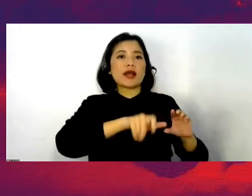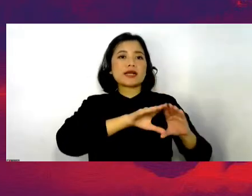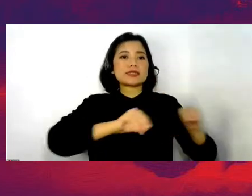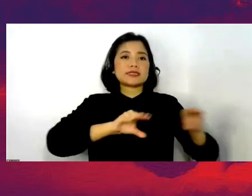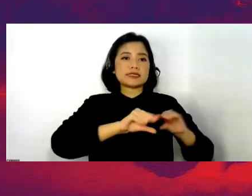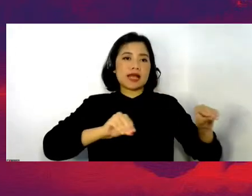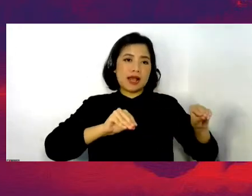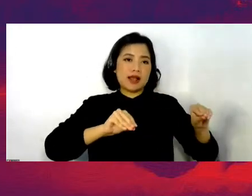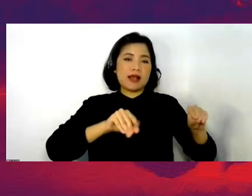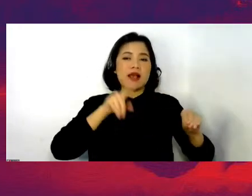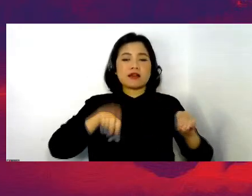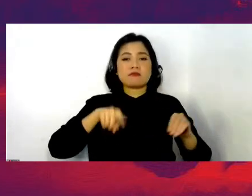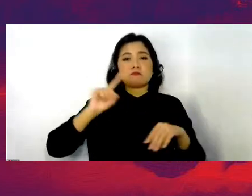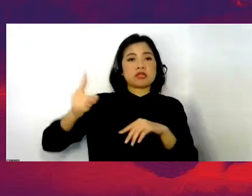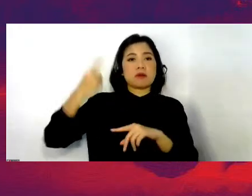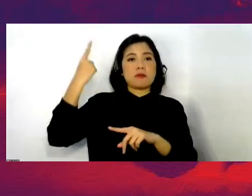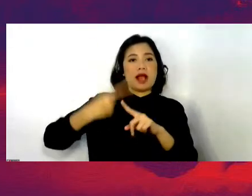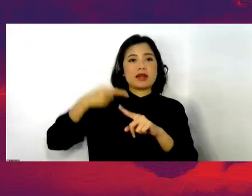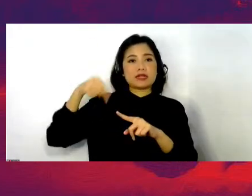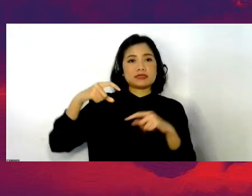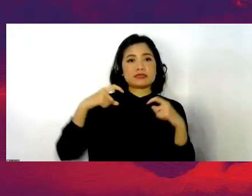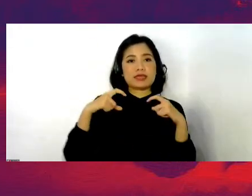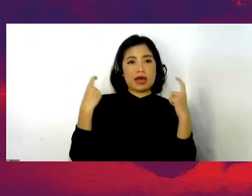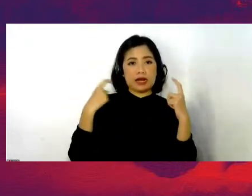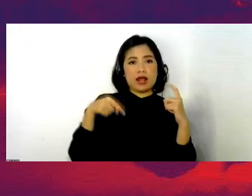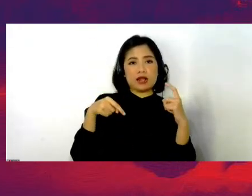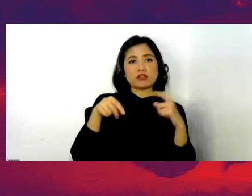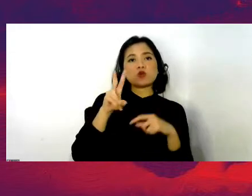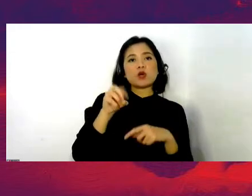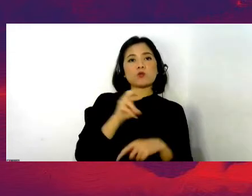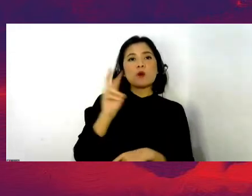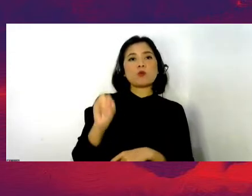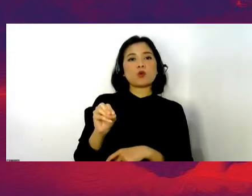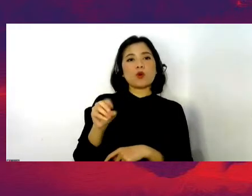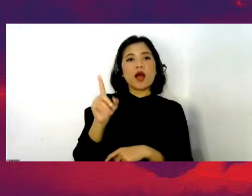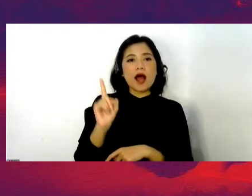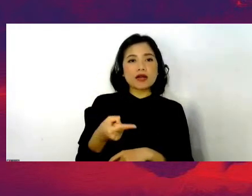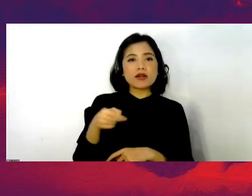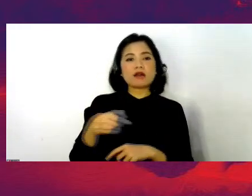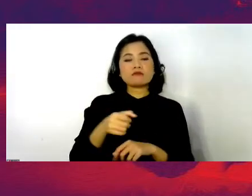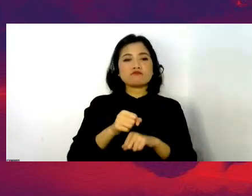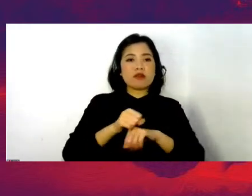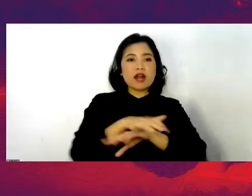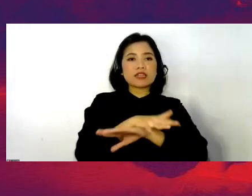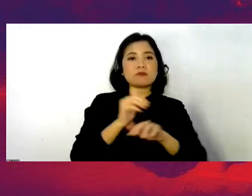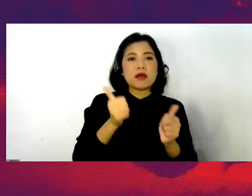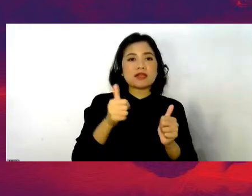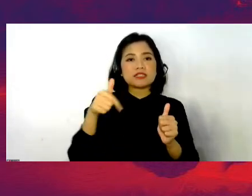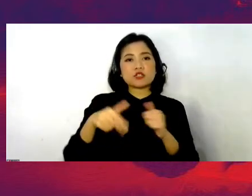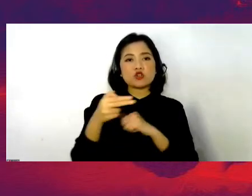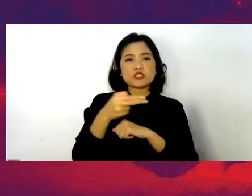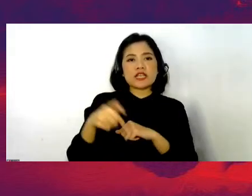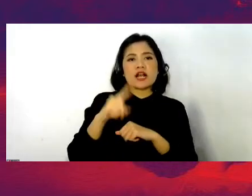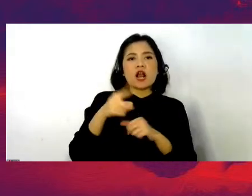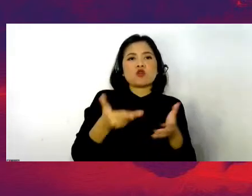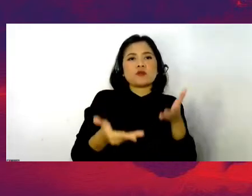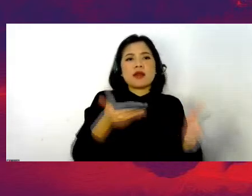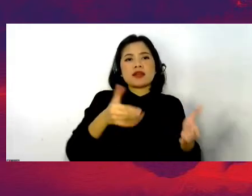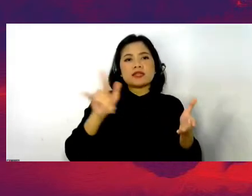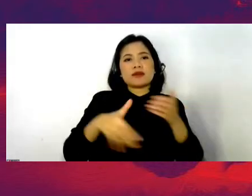in the history of Indonesia, back in 2020, we introduced a best practice in Indonesia compared to many other countries,